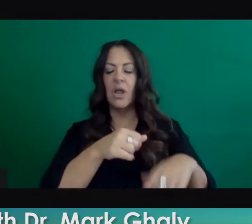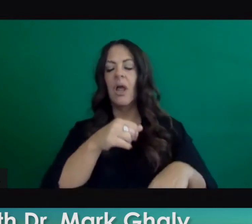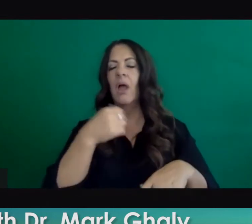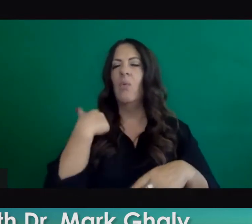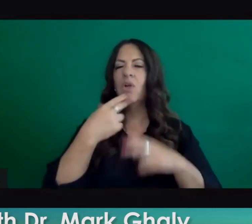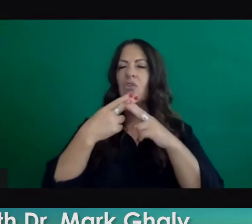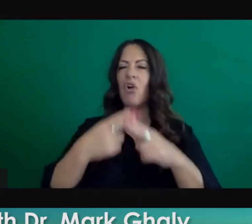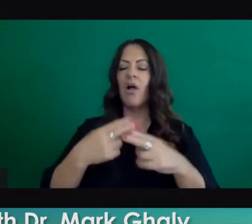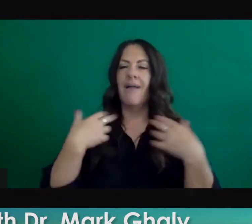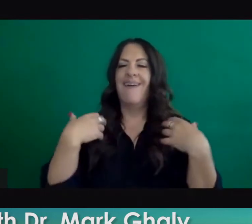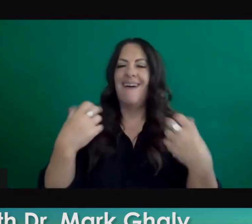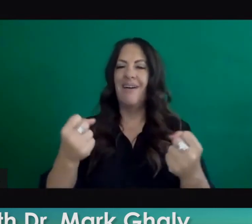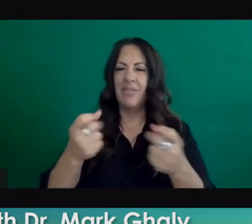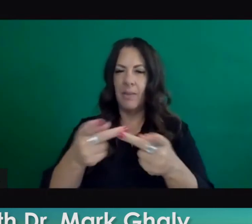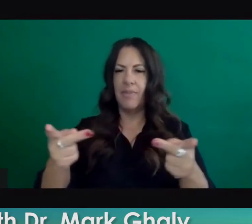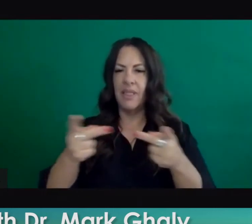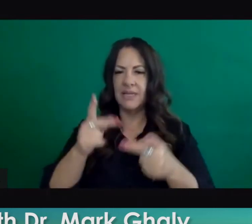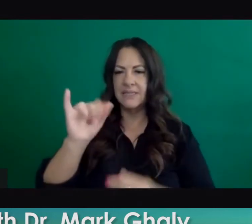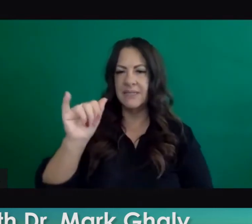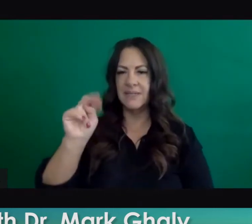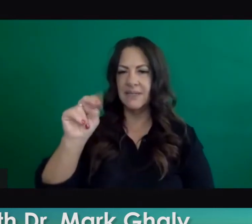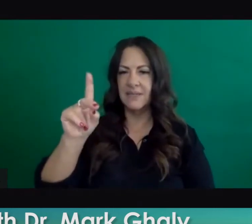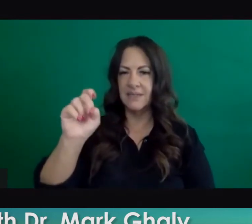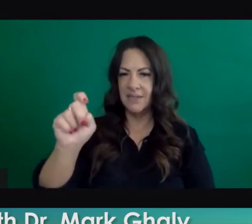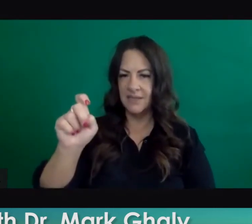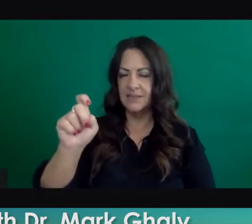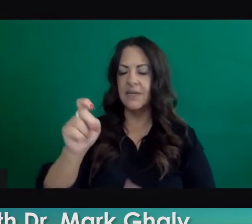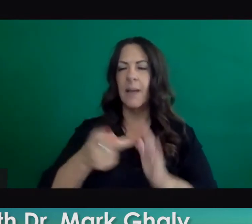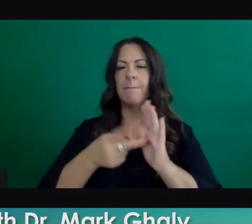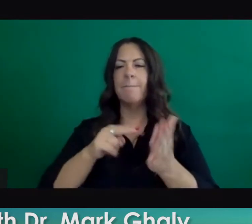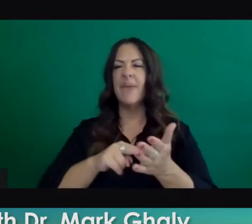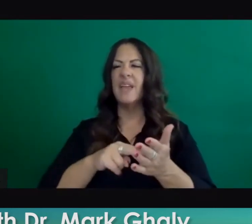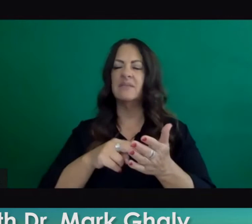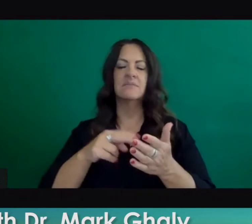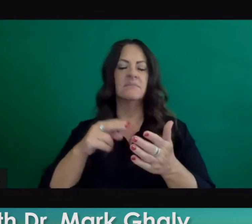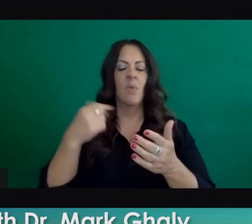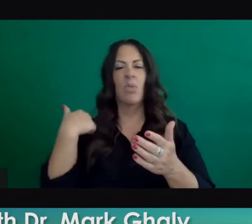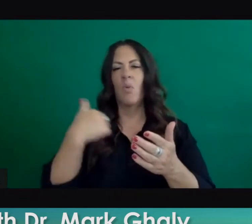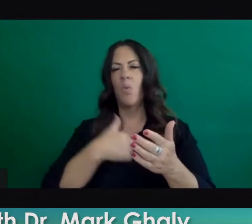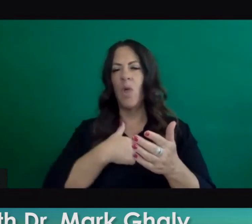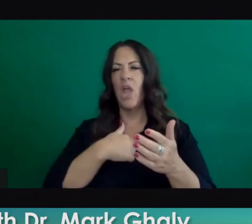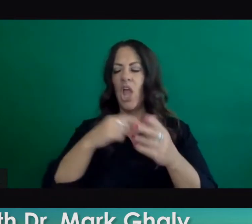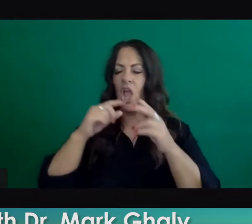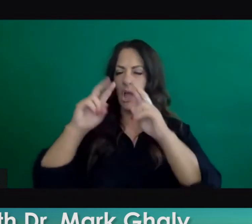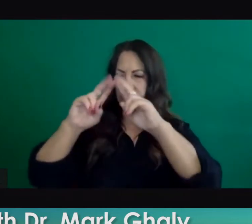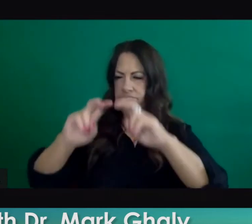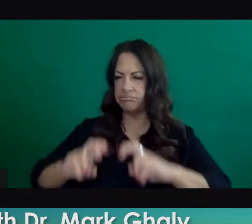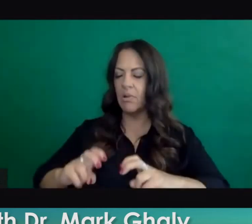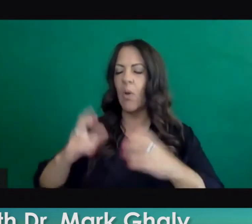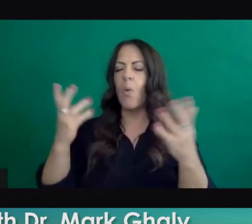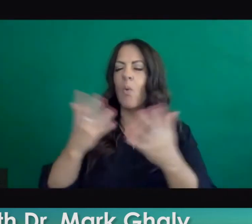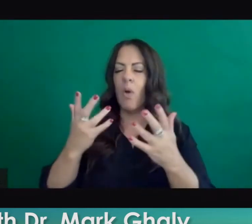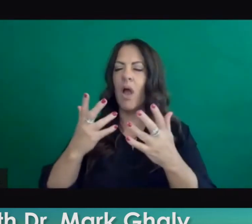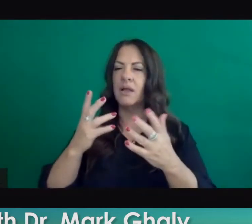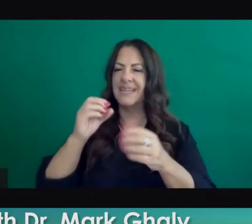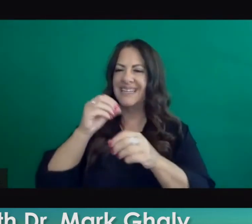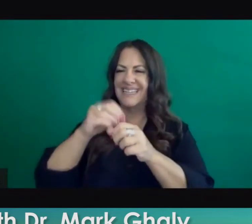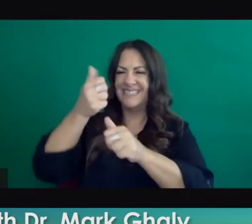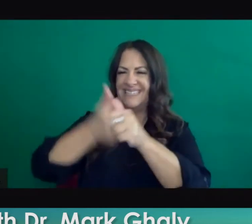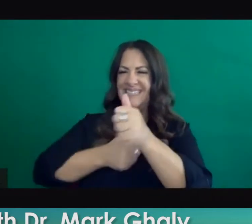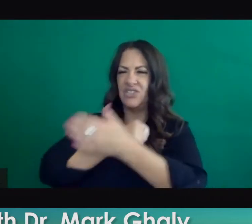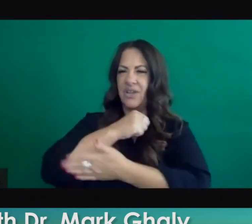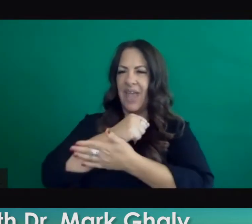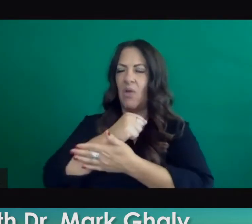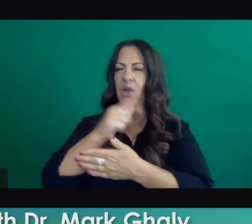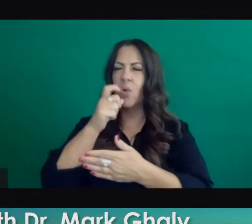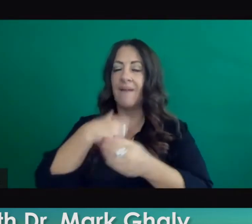called the Healthy Places Index, and that is a proxy for looking at sort of where we see the most communities of